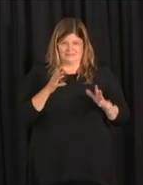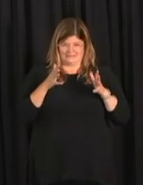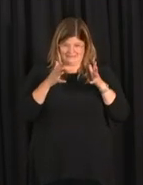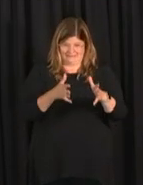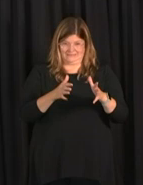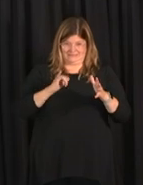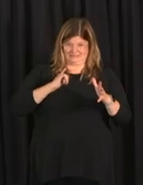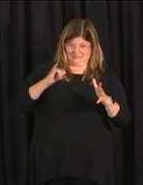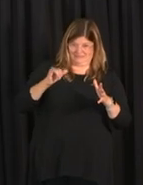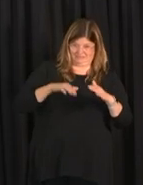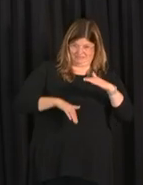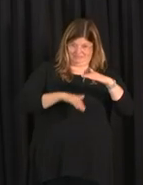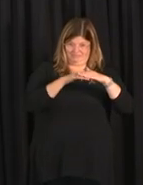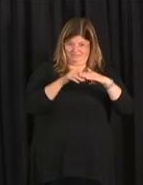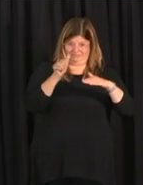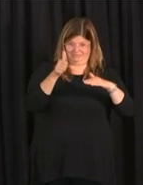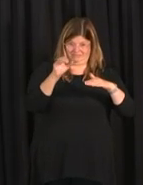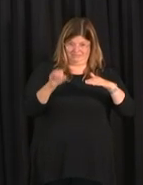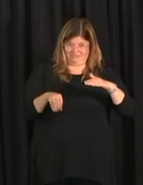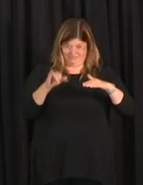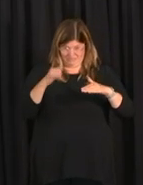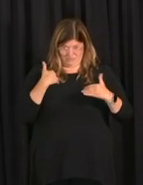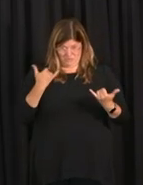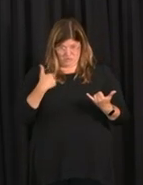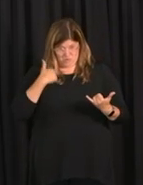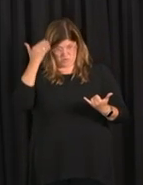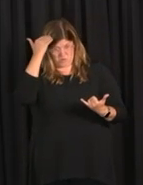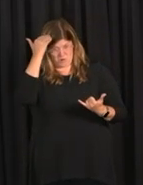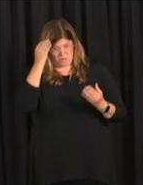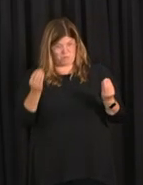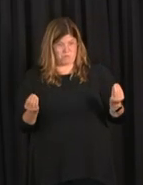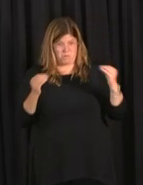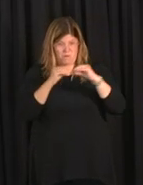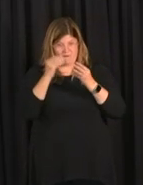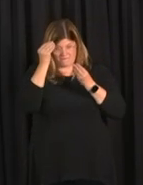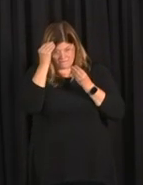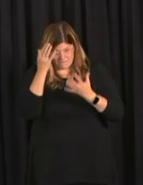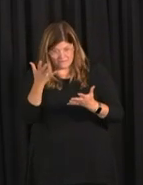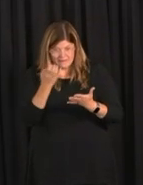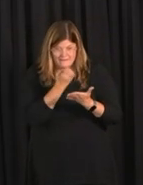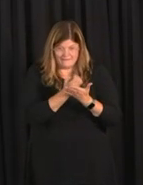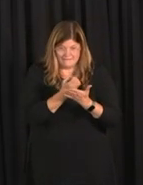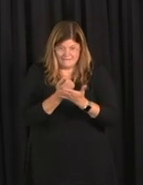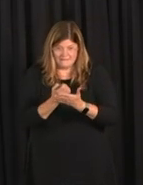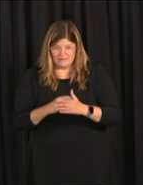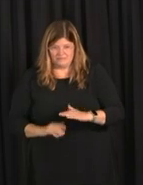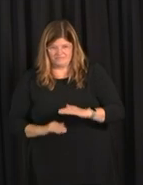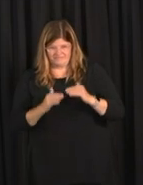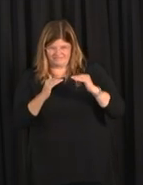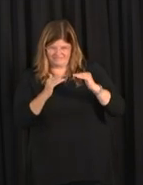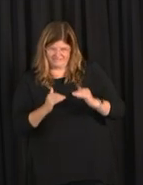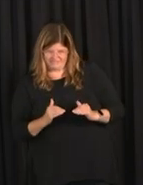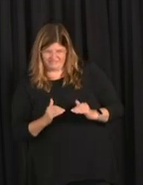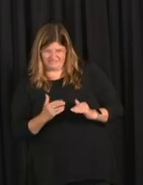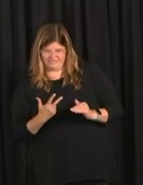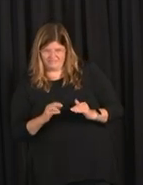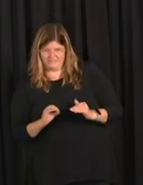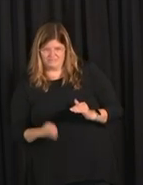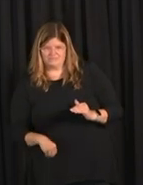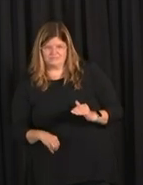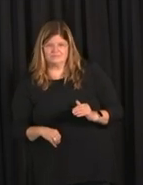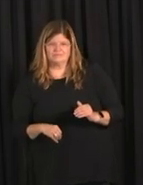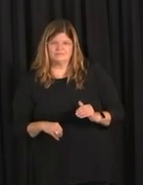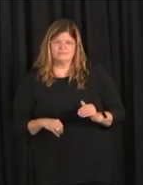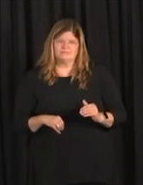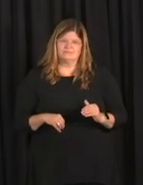threshold at 10% if we now know that there is more evidence out there that says that threshold should be below 3%.